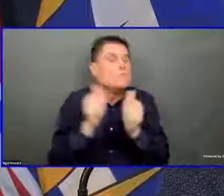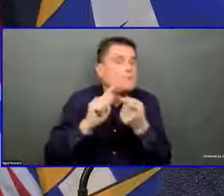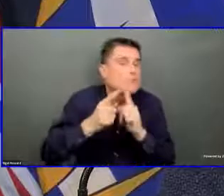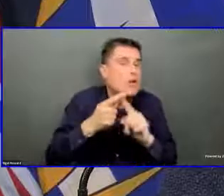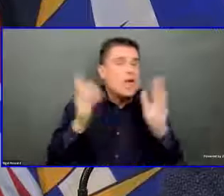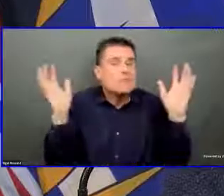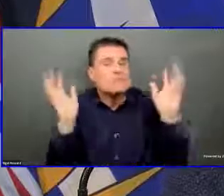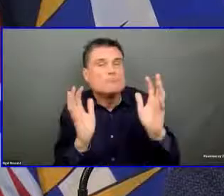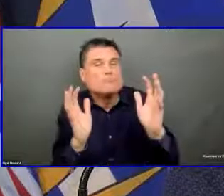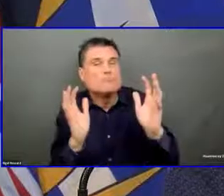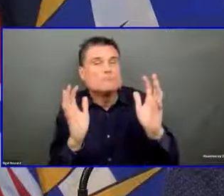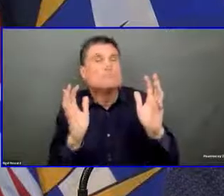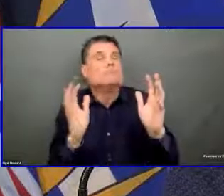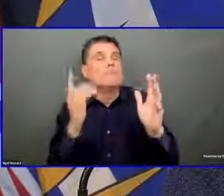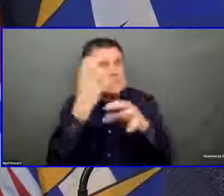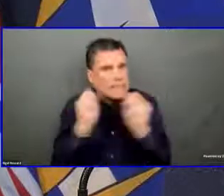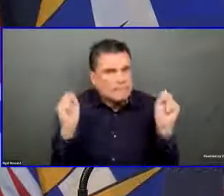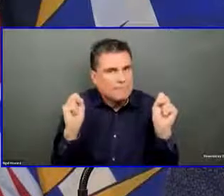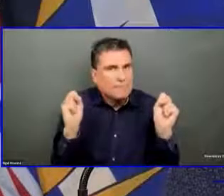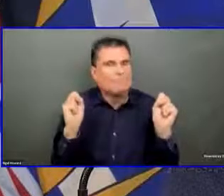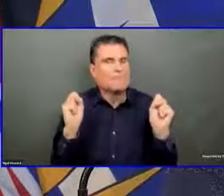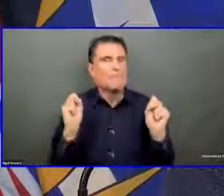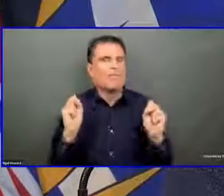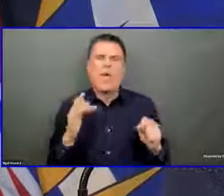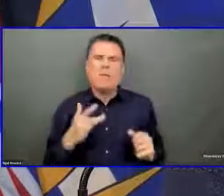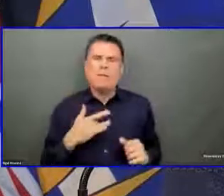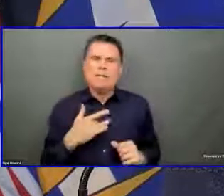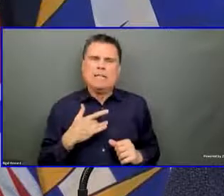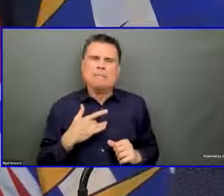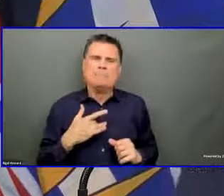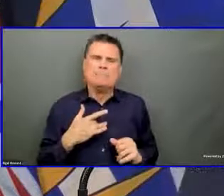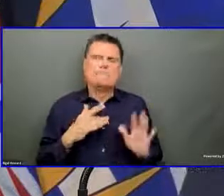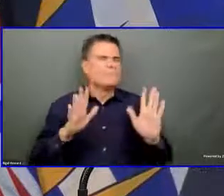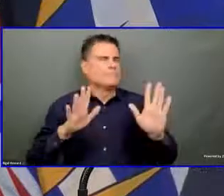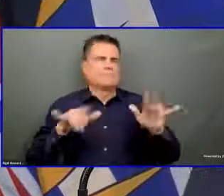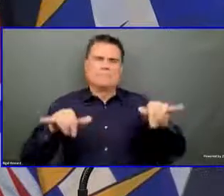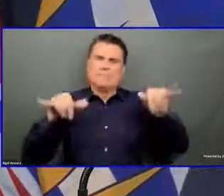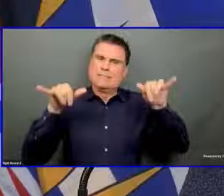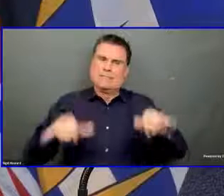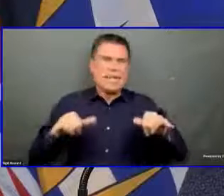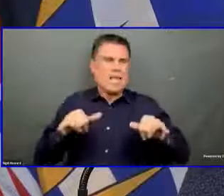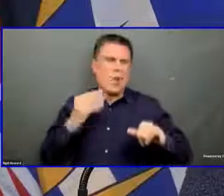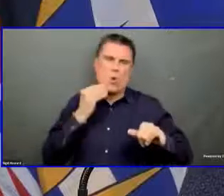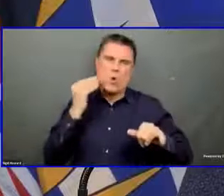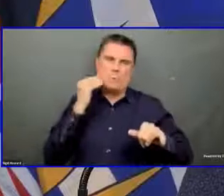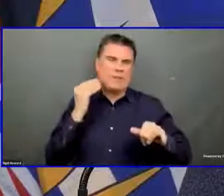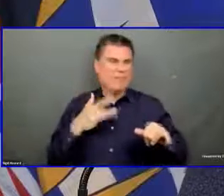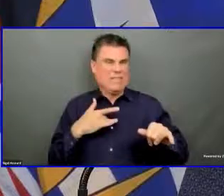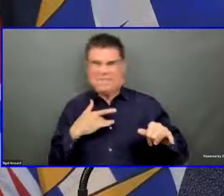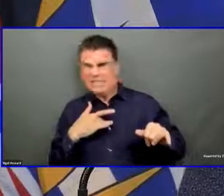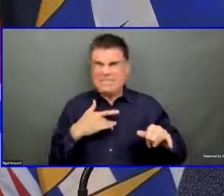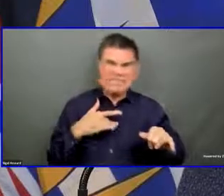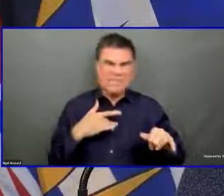home. If don't avoid it. Put those parties that are indoors, that we want to have, the